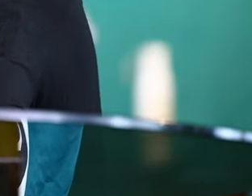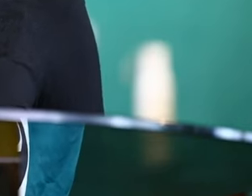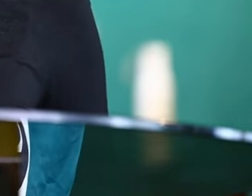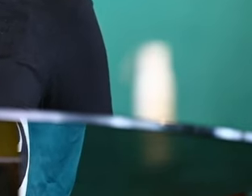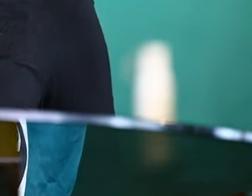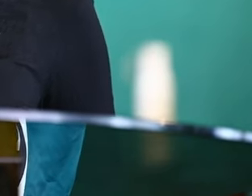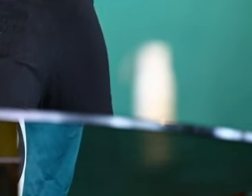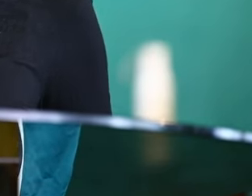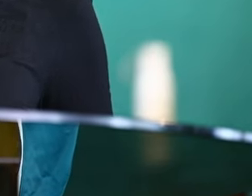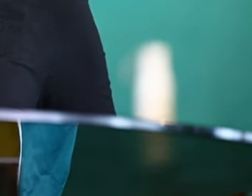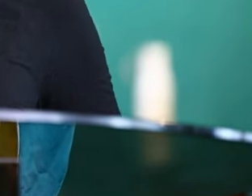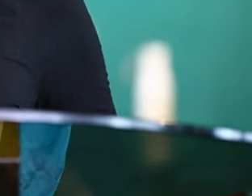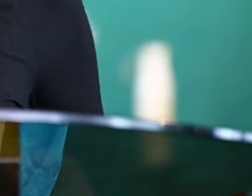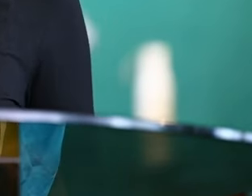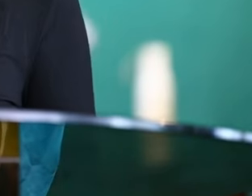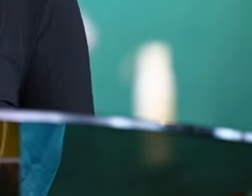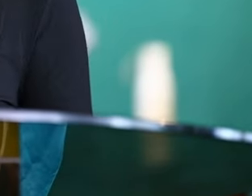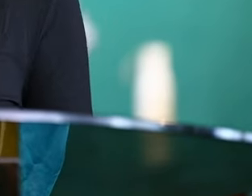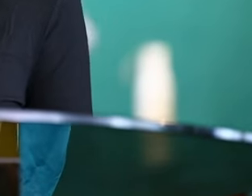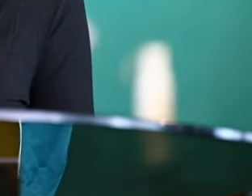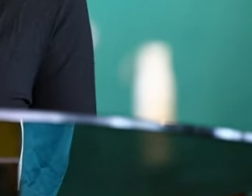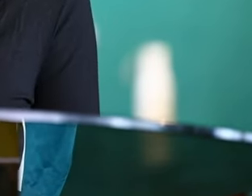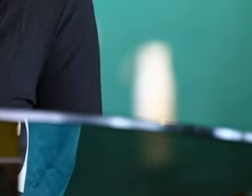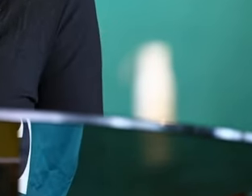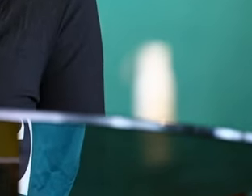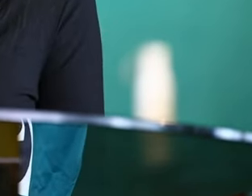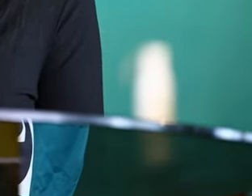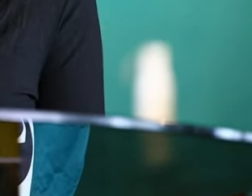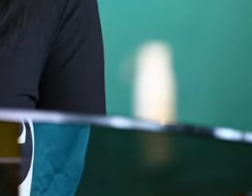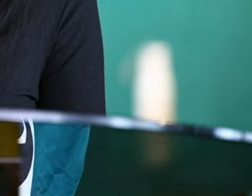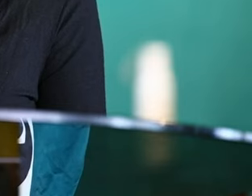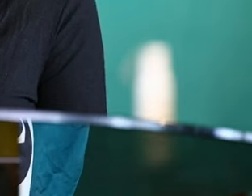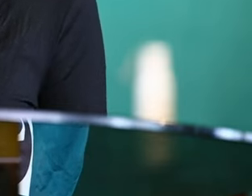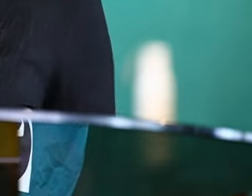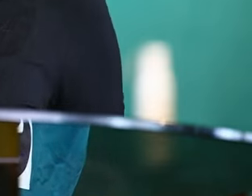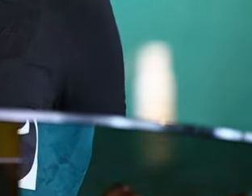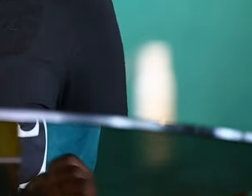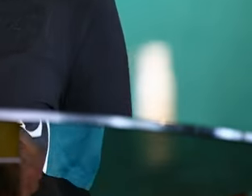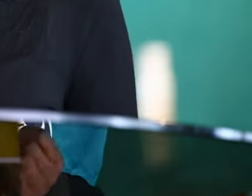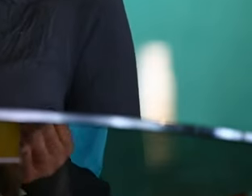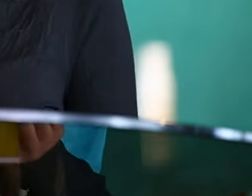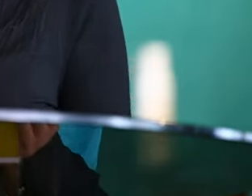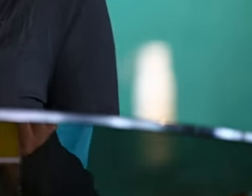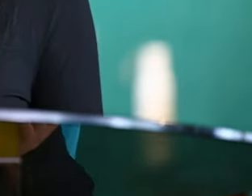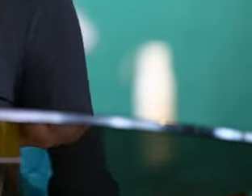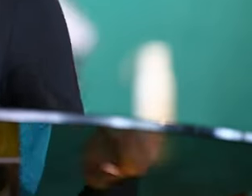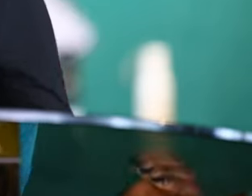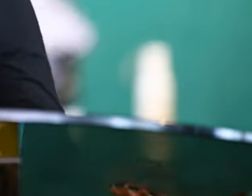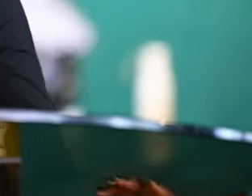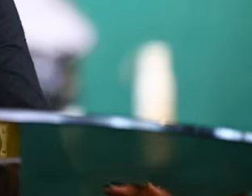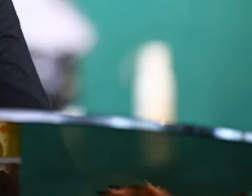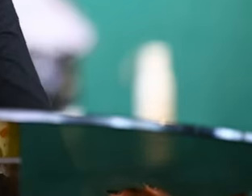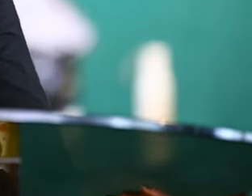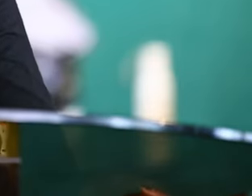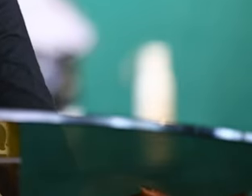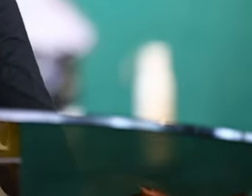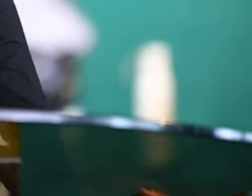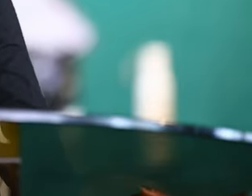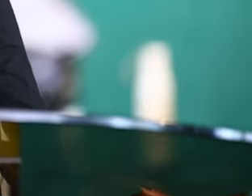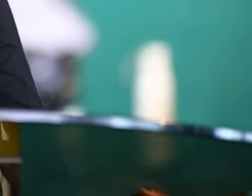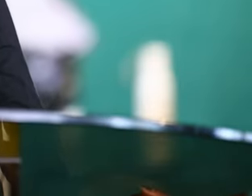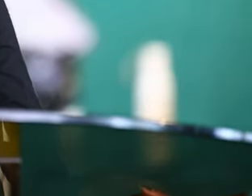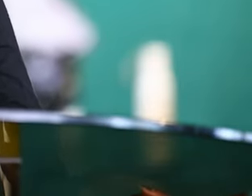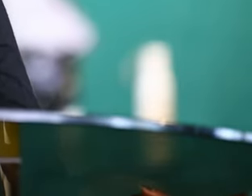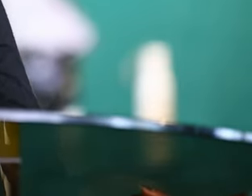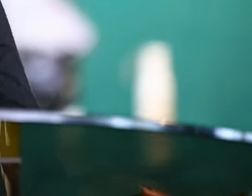language today. I am Valerie Precious. I'll be taking you through the mission. And before we start, let us bow our heads for a word of prayer.